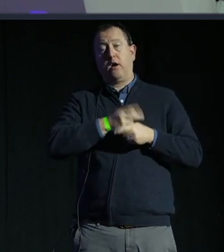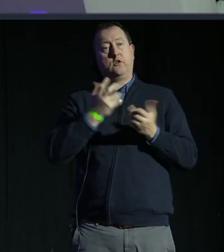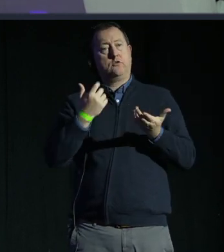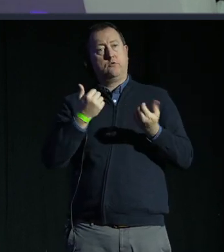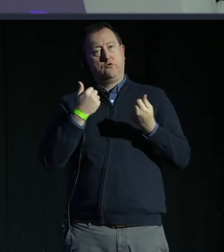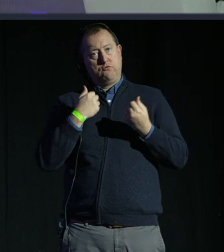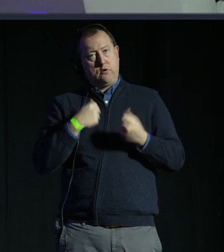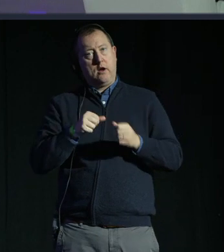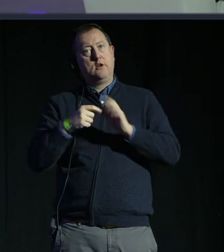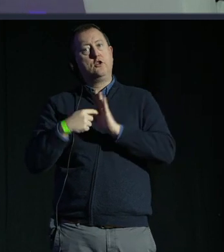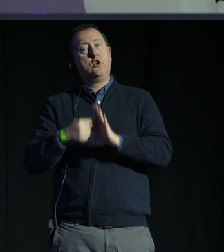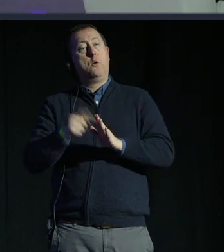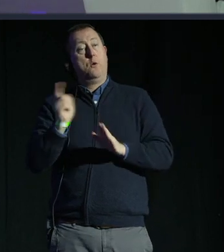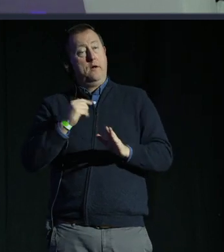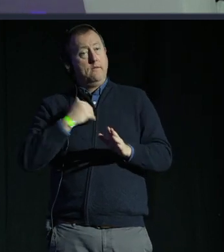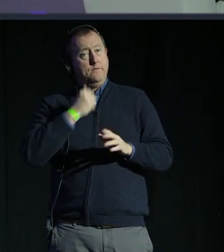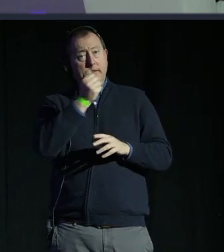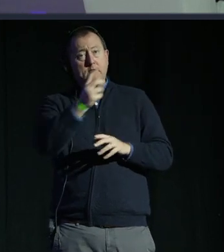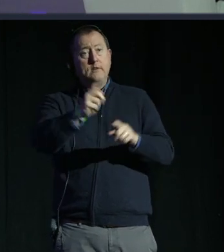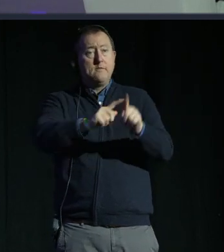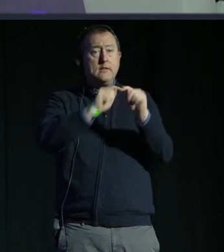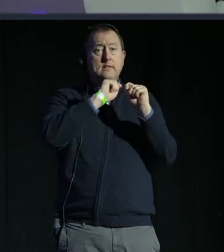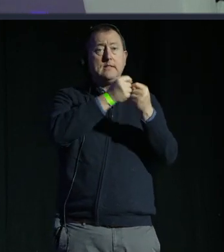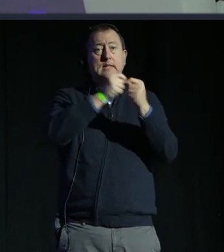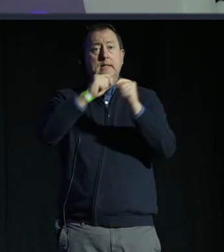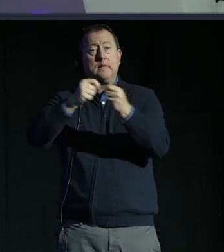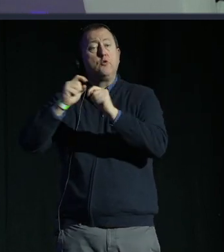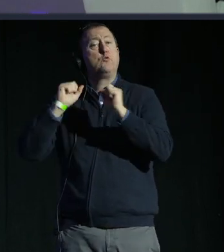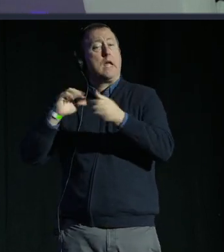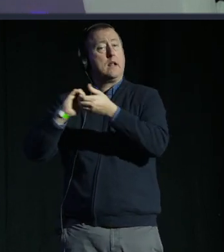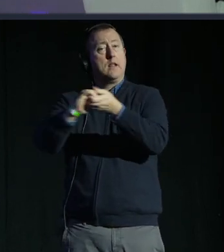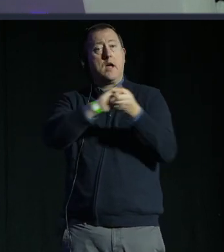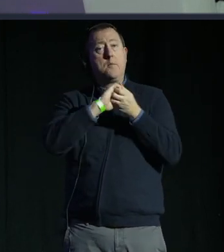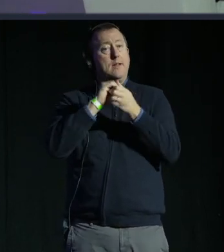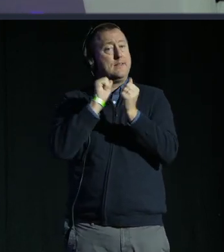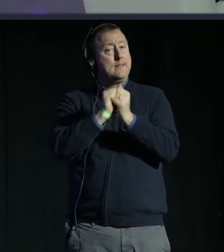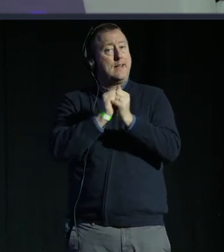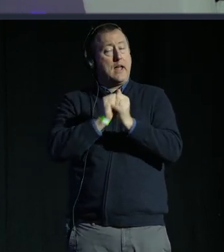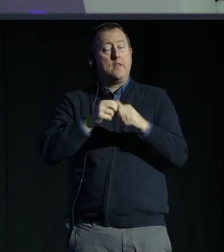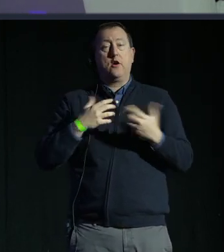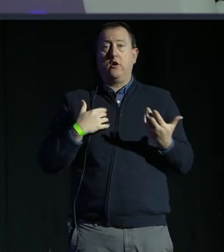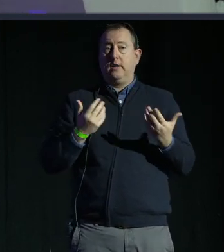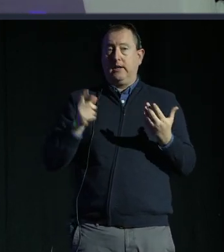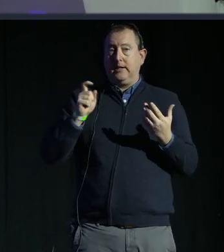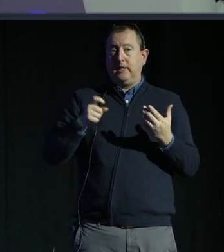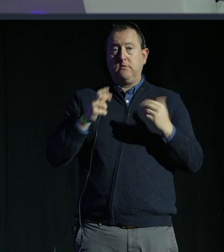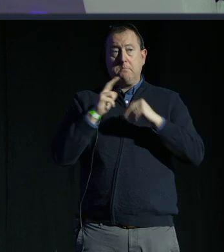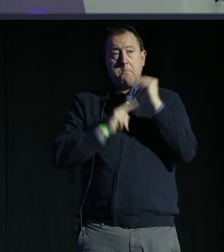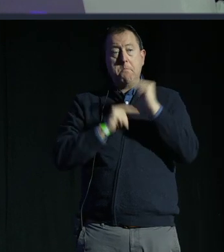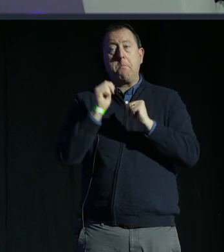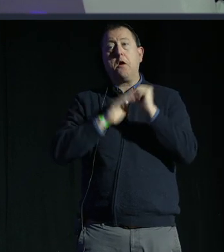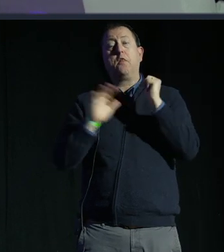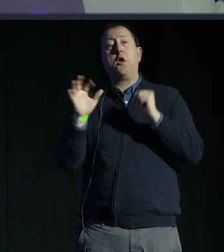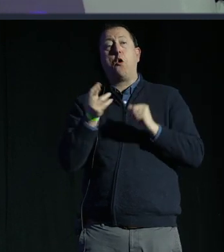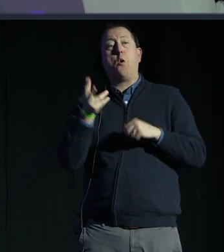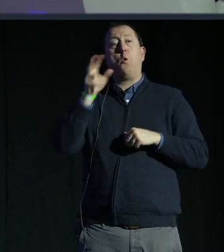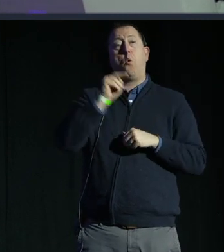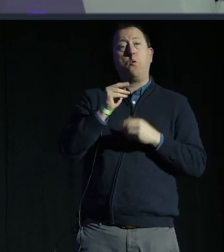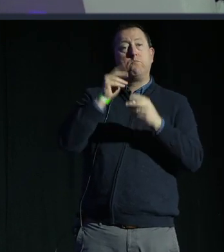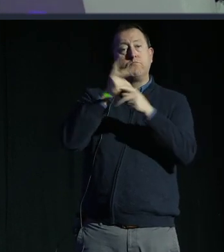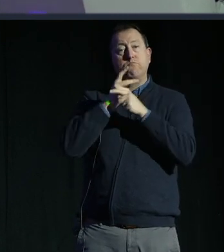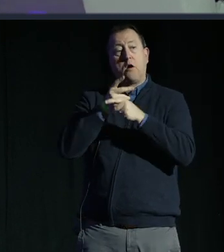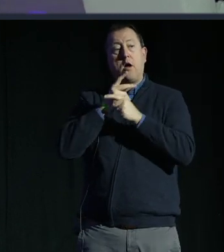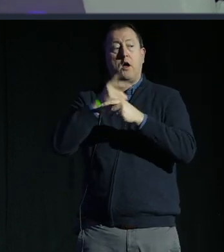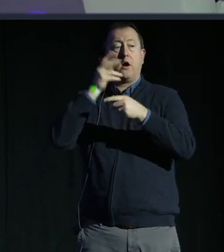have multiple teams of people that need to be able to collaborate together, that need to build their own data product, publish it as a